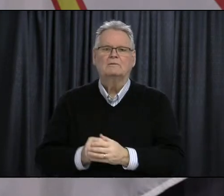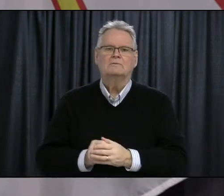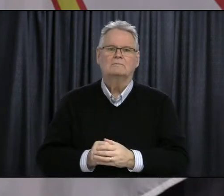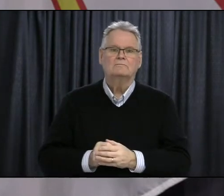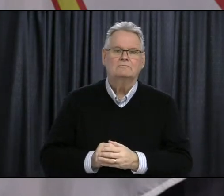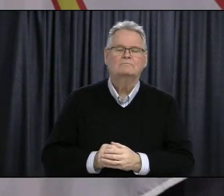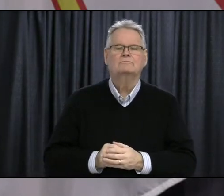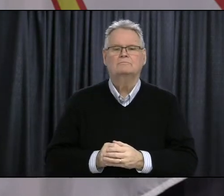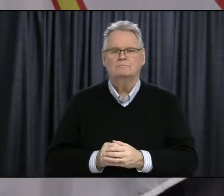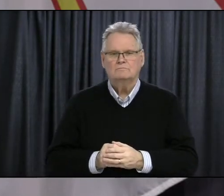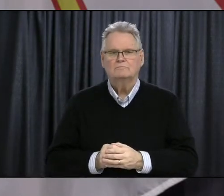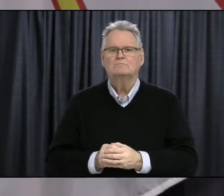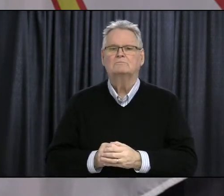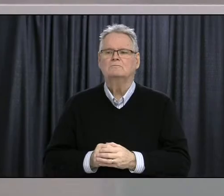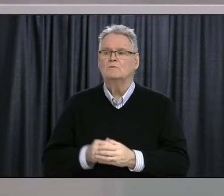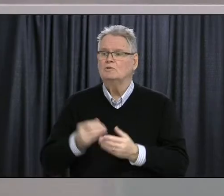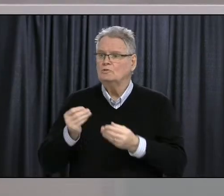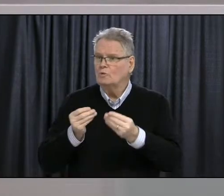necessary.